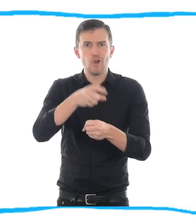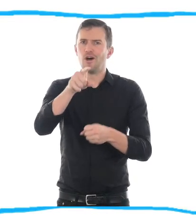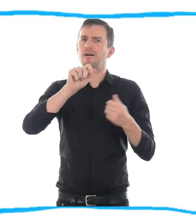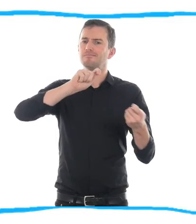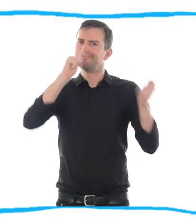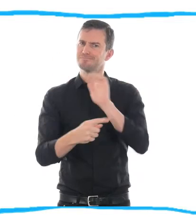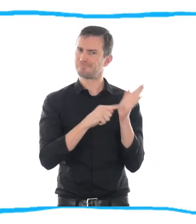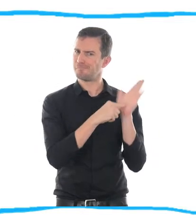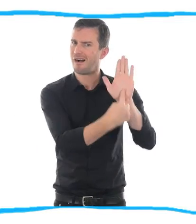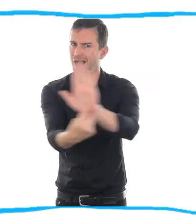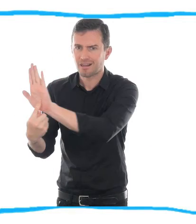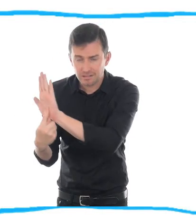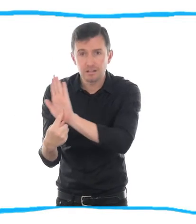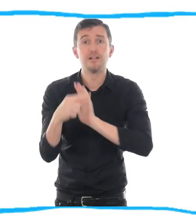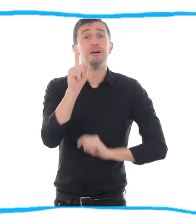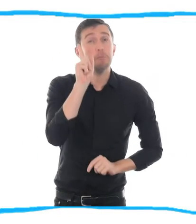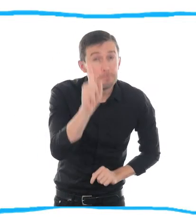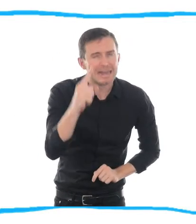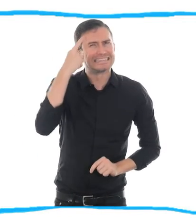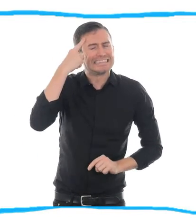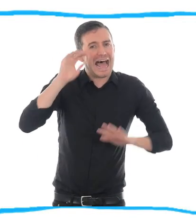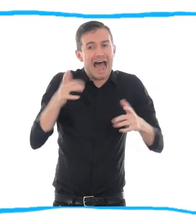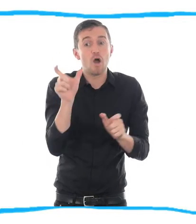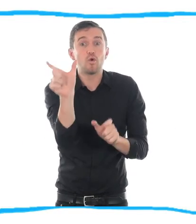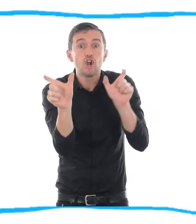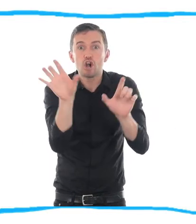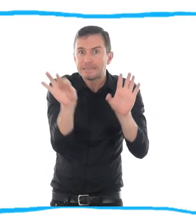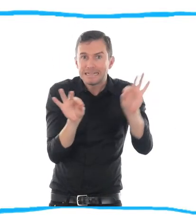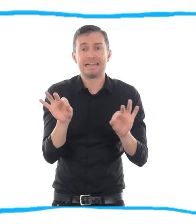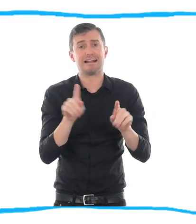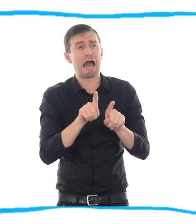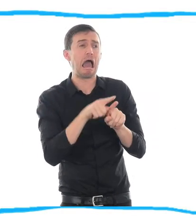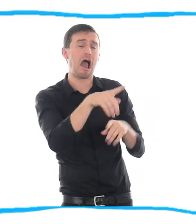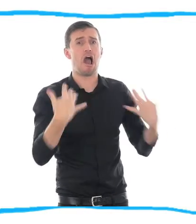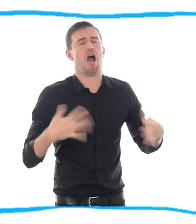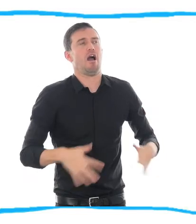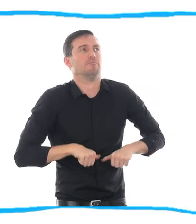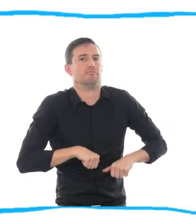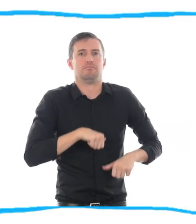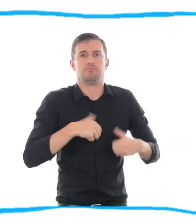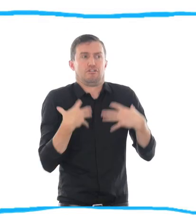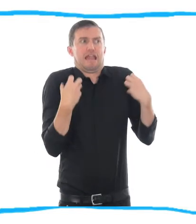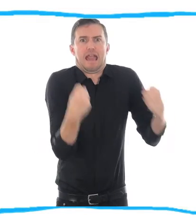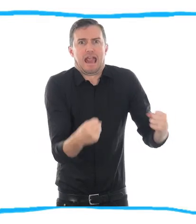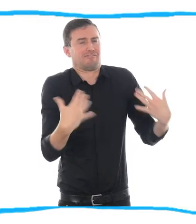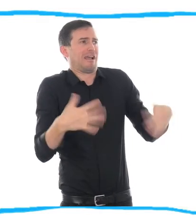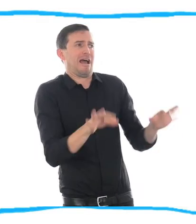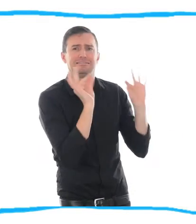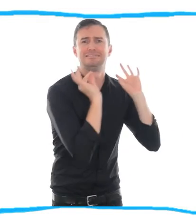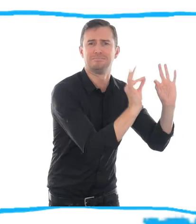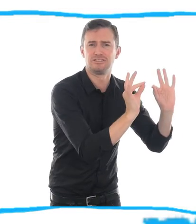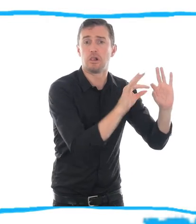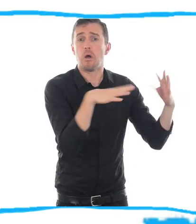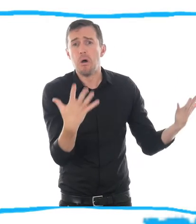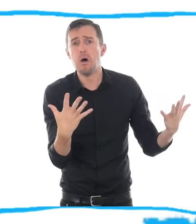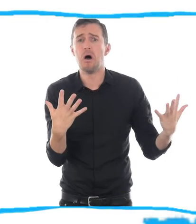UNICEF staff can also use positive role models to dispel myths, break barriers, and show possibilities. But we should be careful